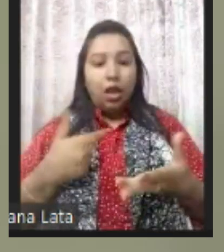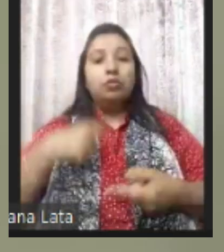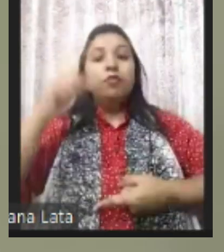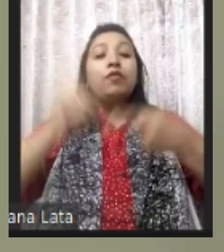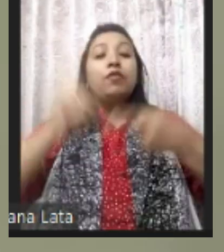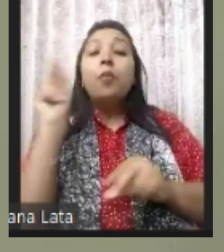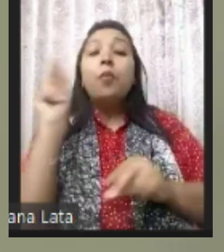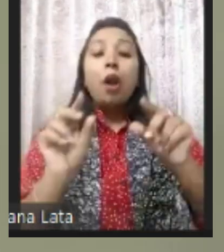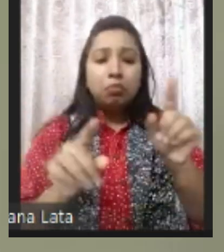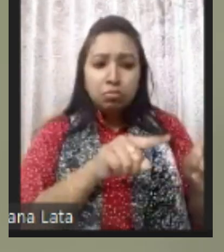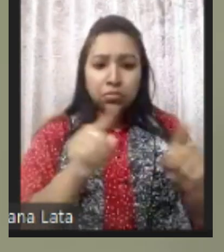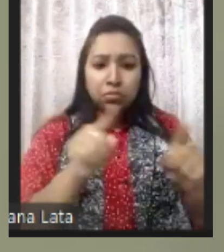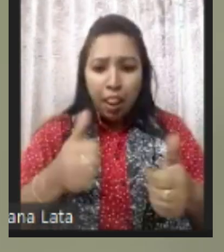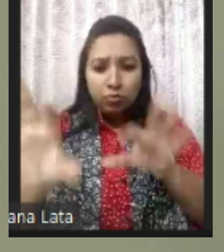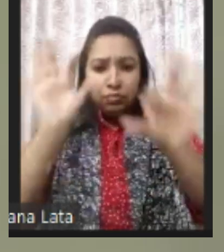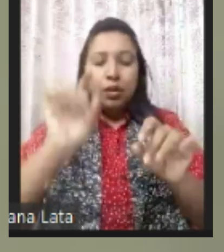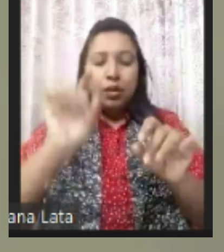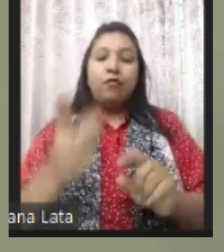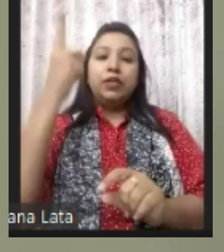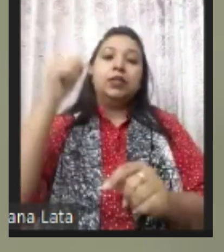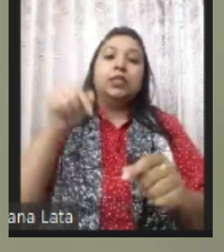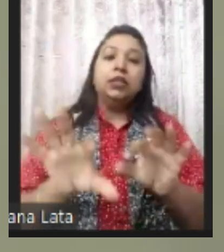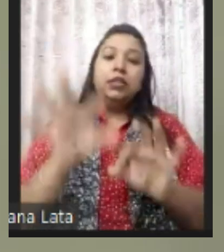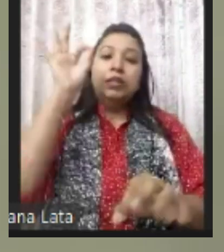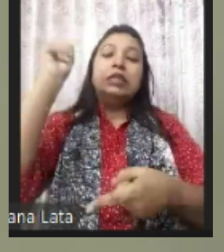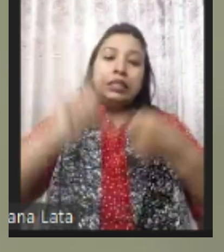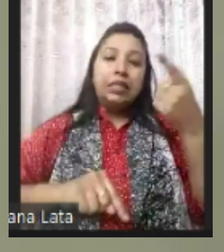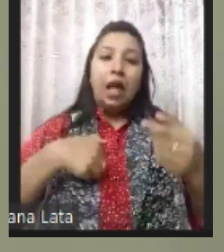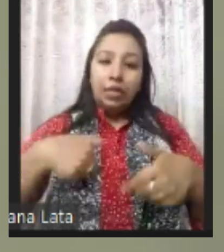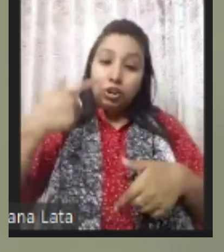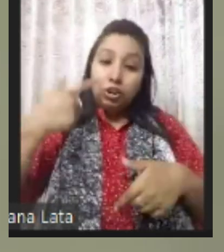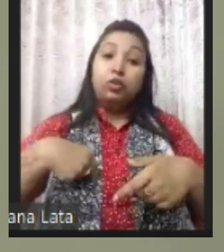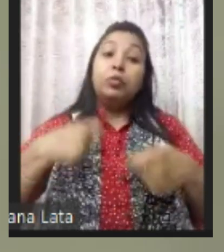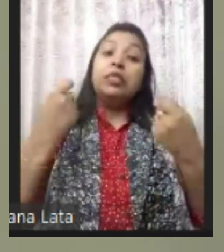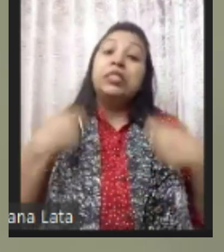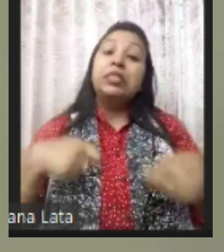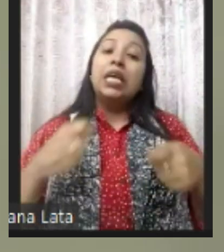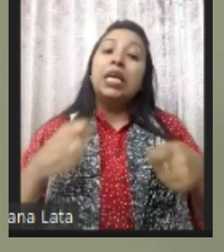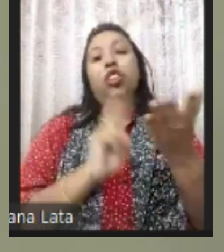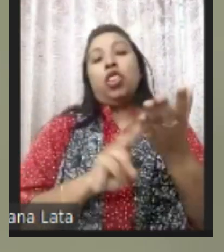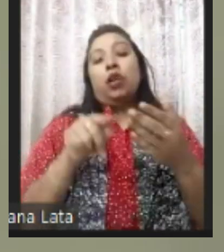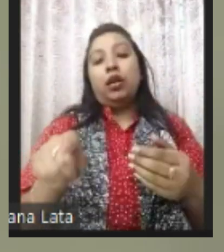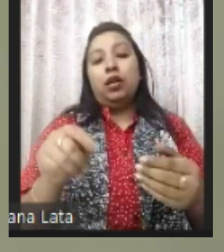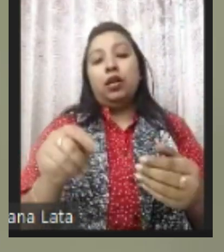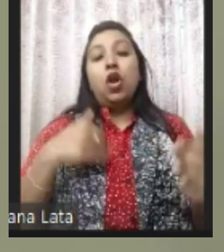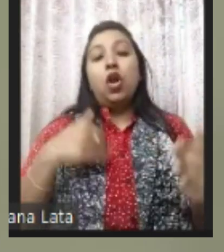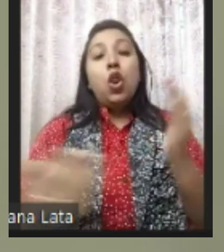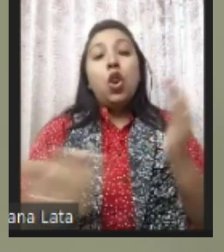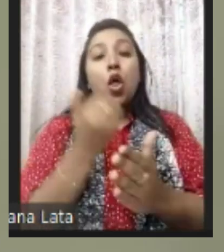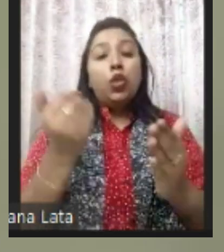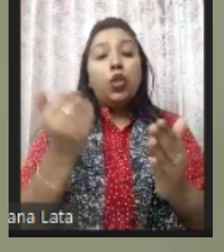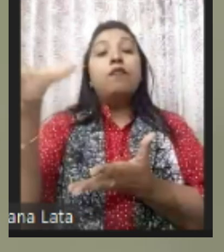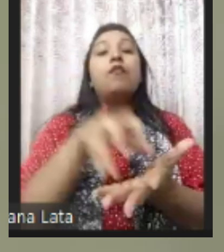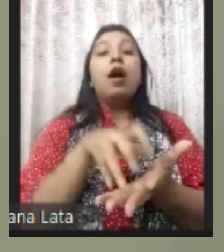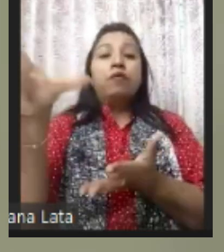government of Bangladesh have started doing this recently. So challenge competitions and innovation fund for inclusive design for